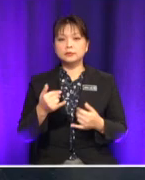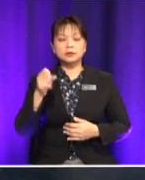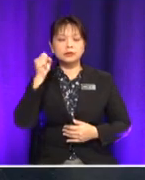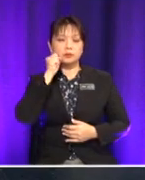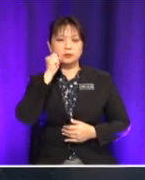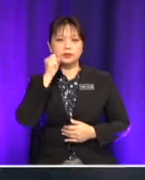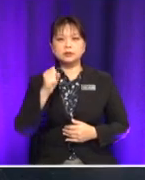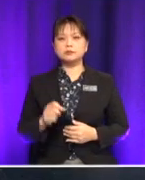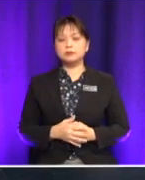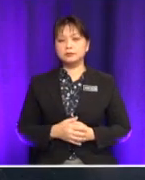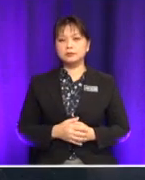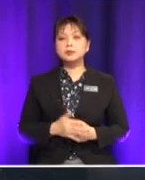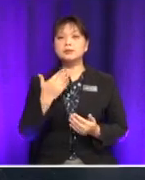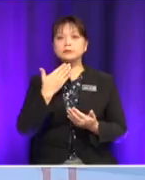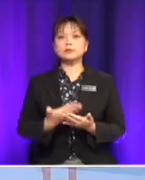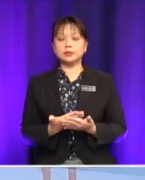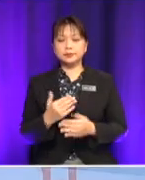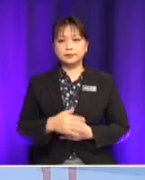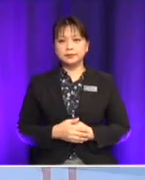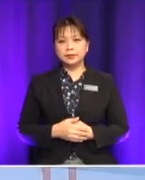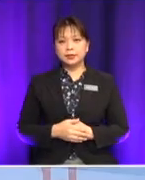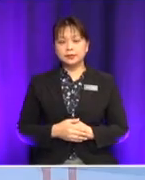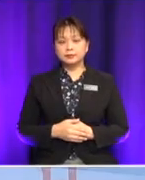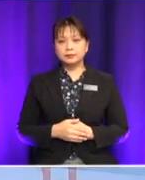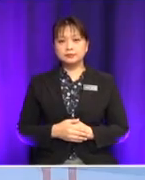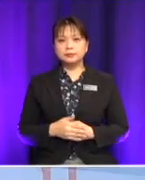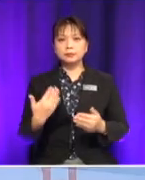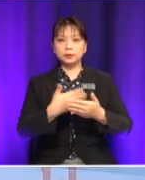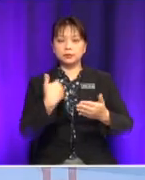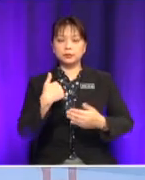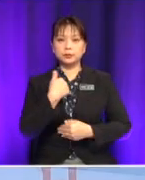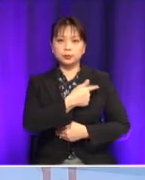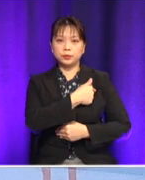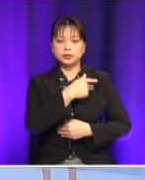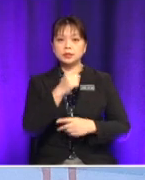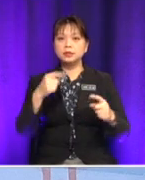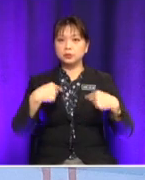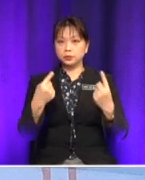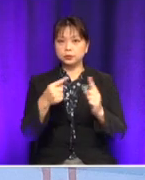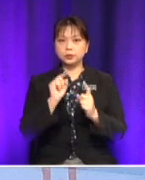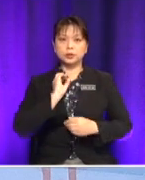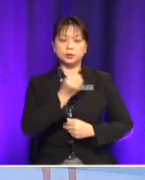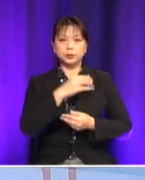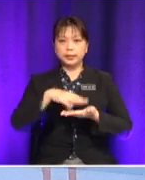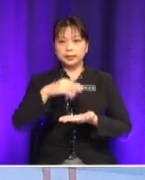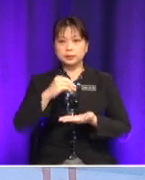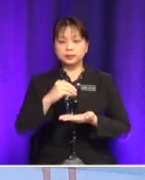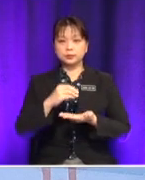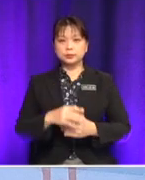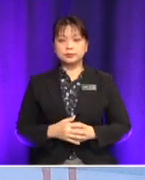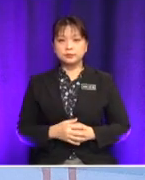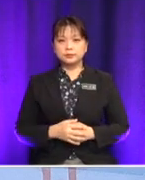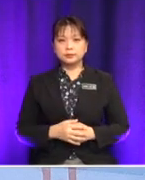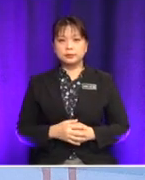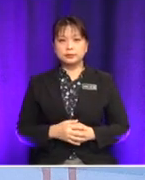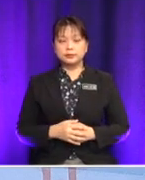as well. Now, talking about today's lesson, perhaps before we get onto that, just now, we were such in a zen